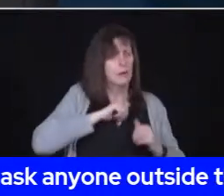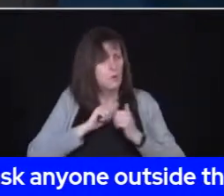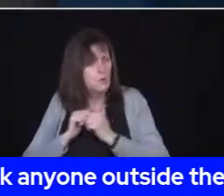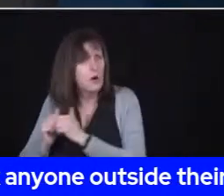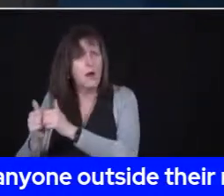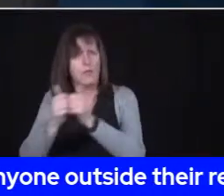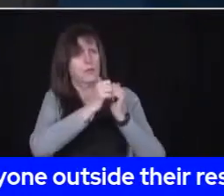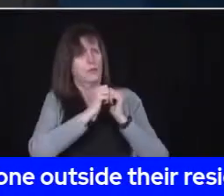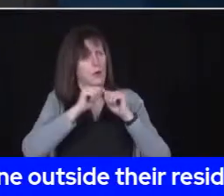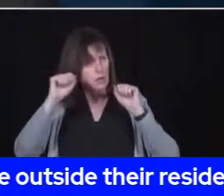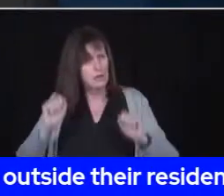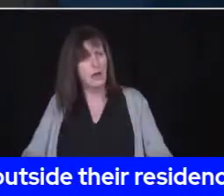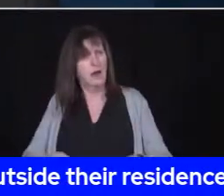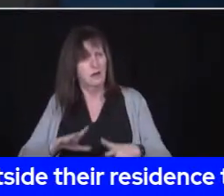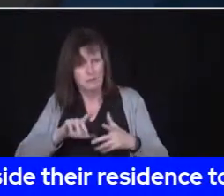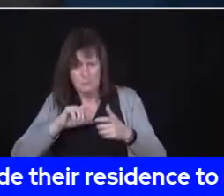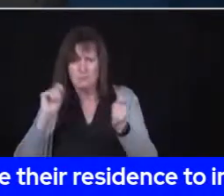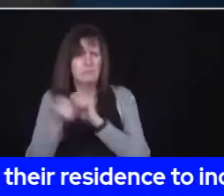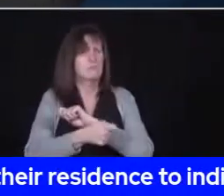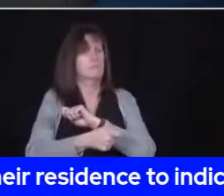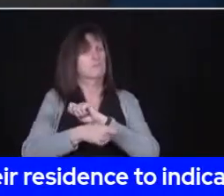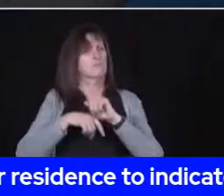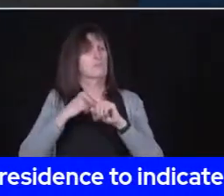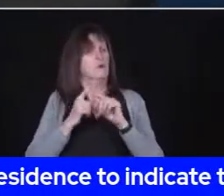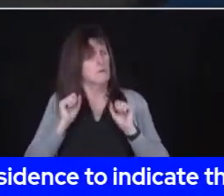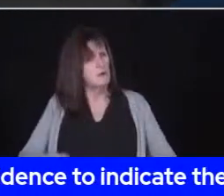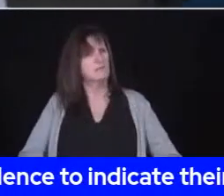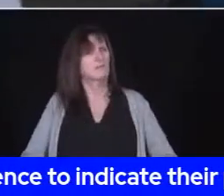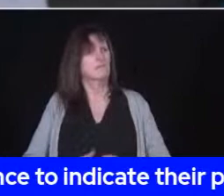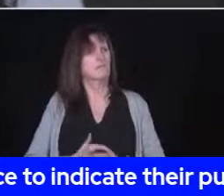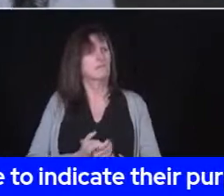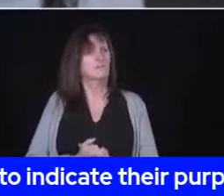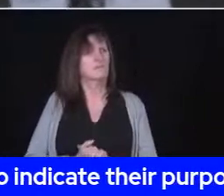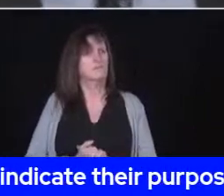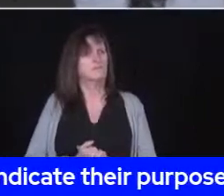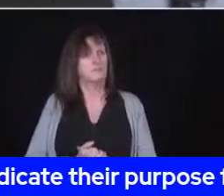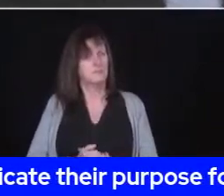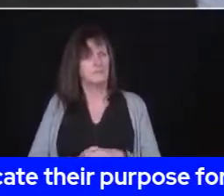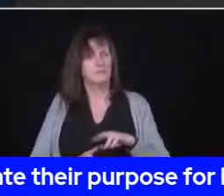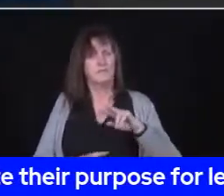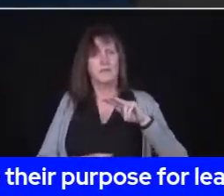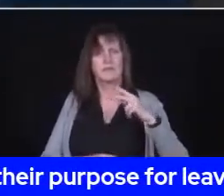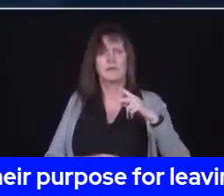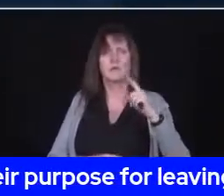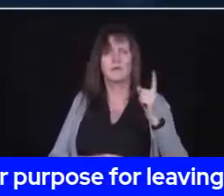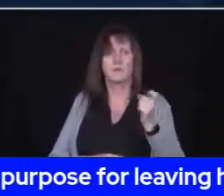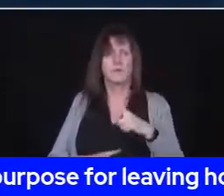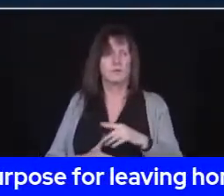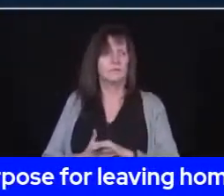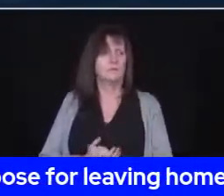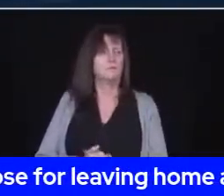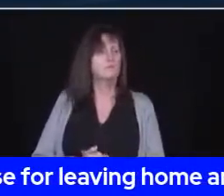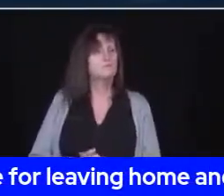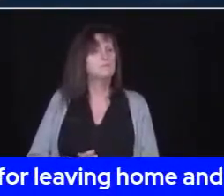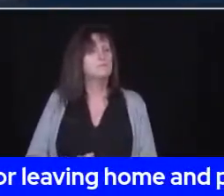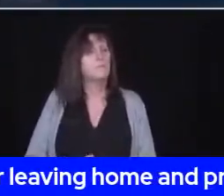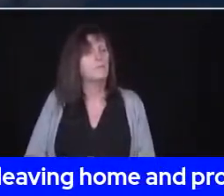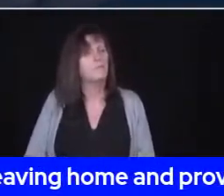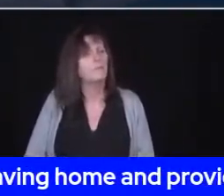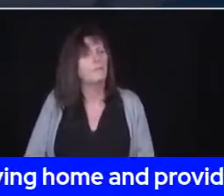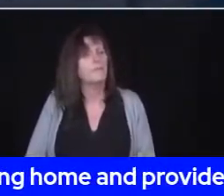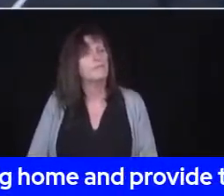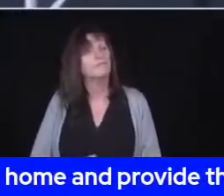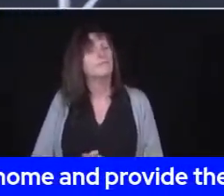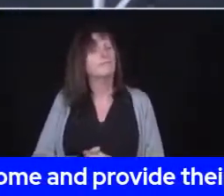And to pull it maybe to the Premier or the Minister of Health and Dr. Williams, if you could explain a bit about, you know, for weeks we've heard people